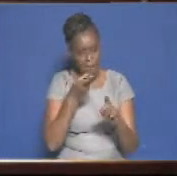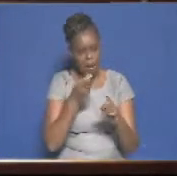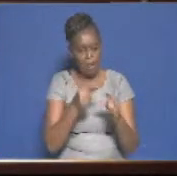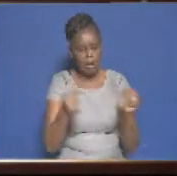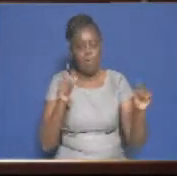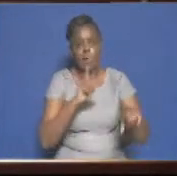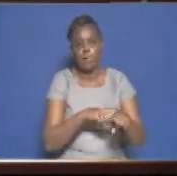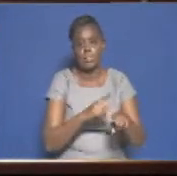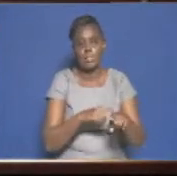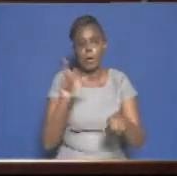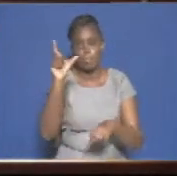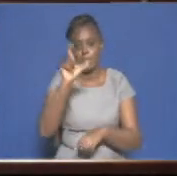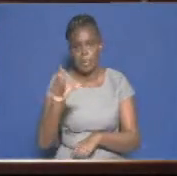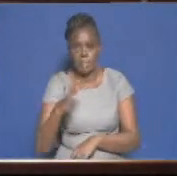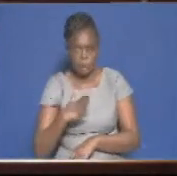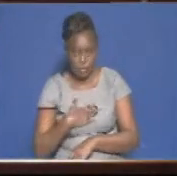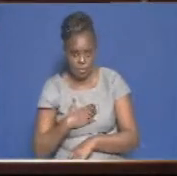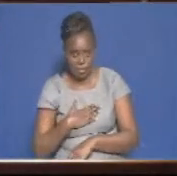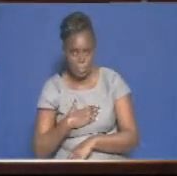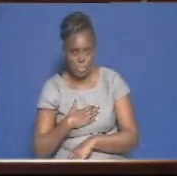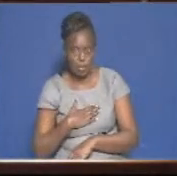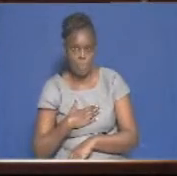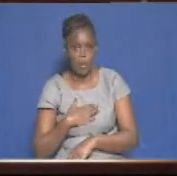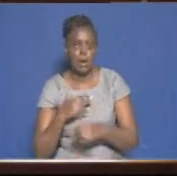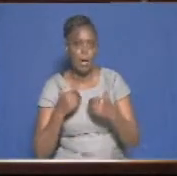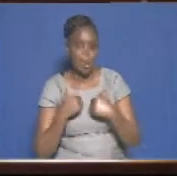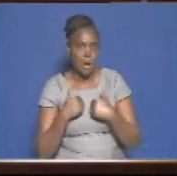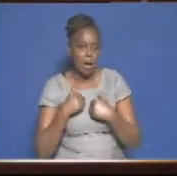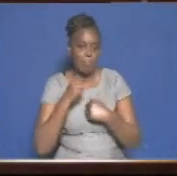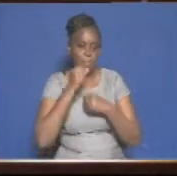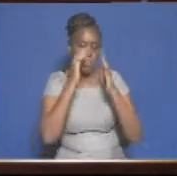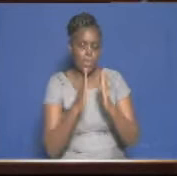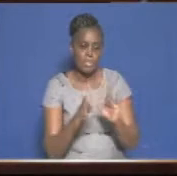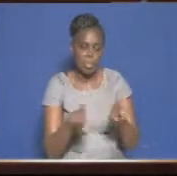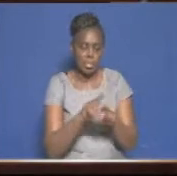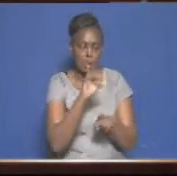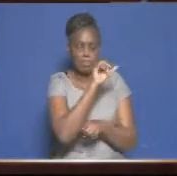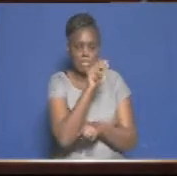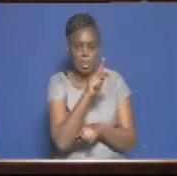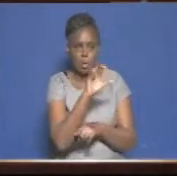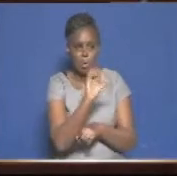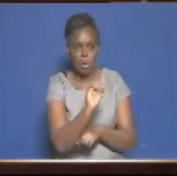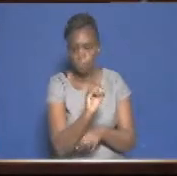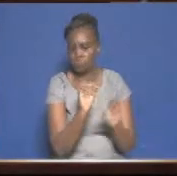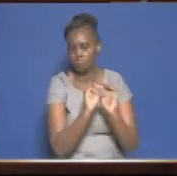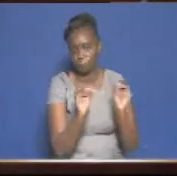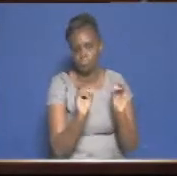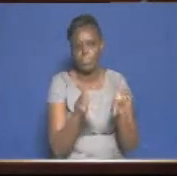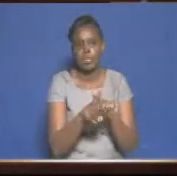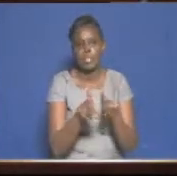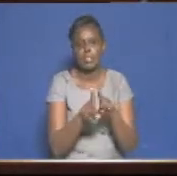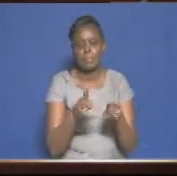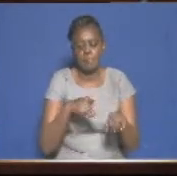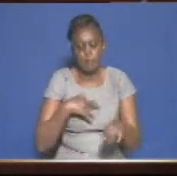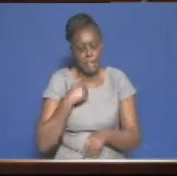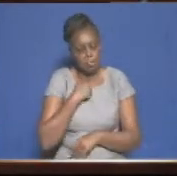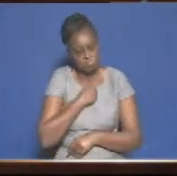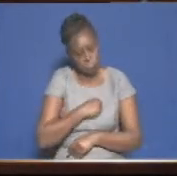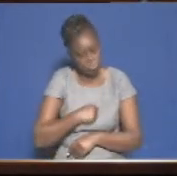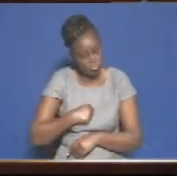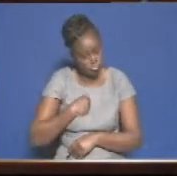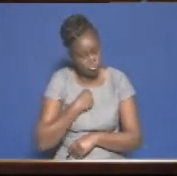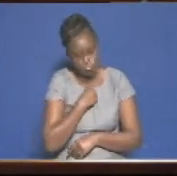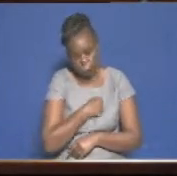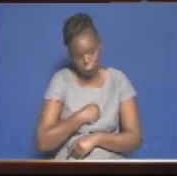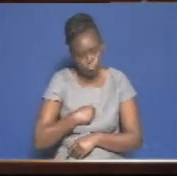time in our region. We really do not have such politicians like Jakoyo. And therefore, even as we mourn, I want